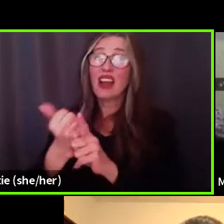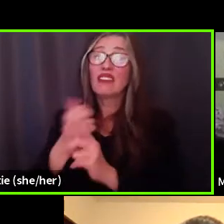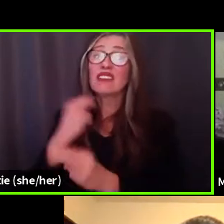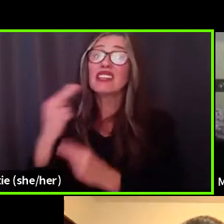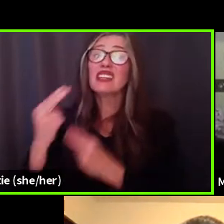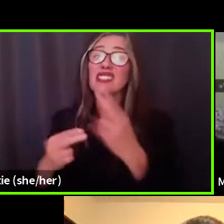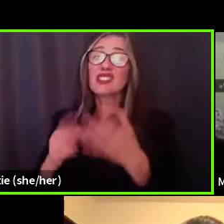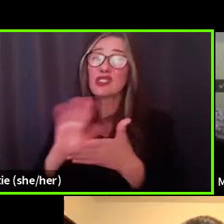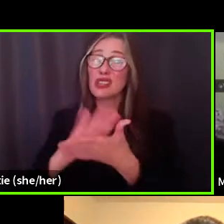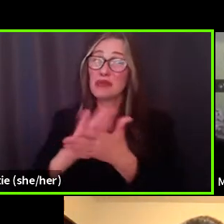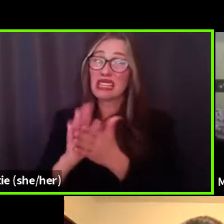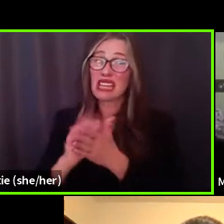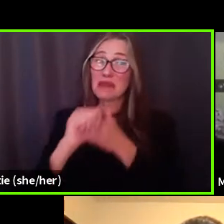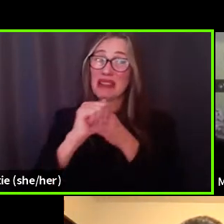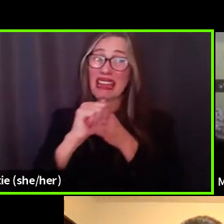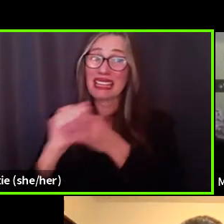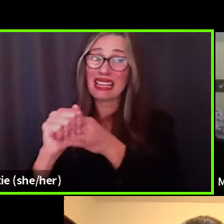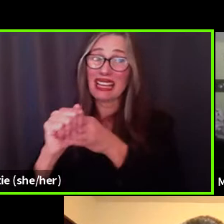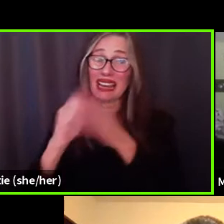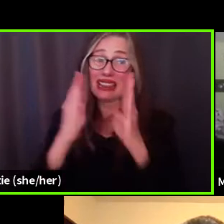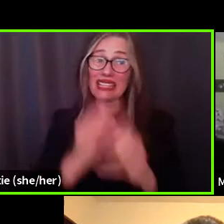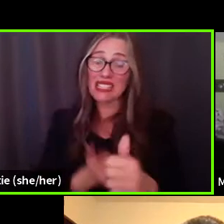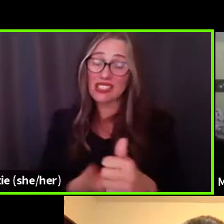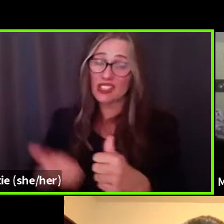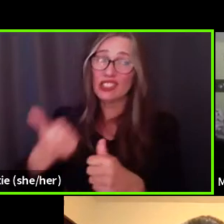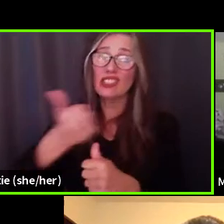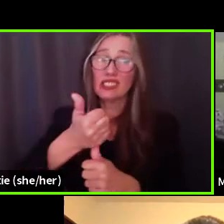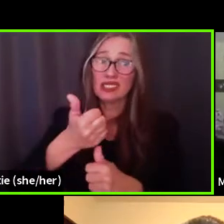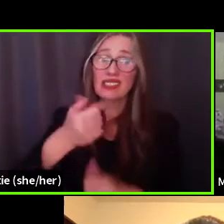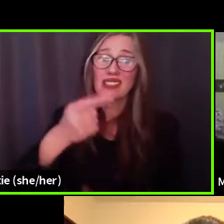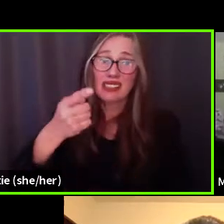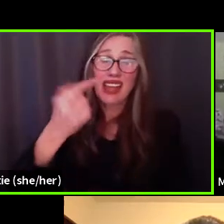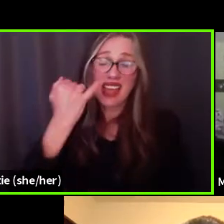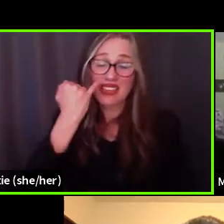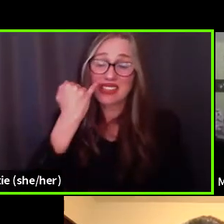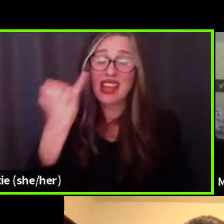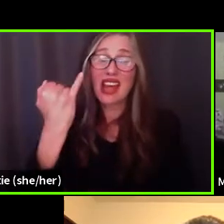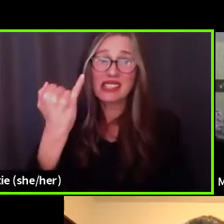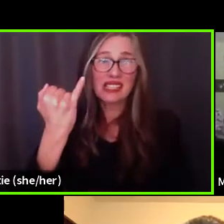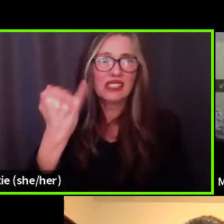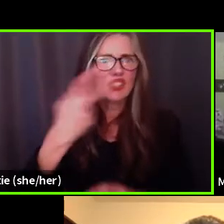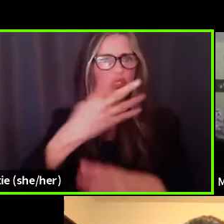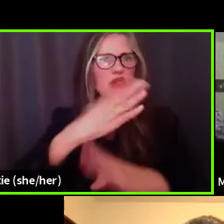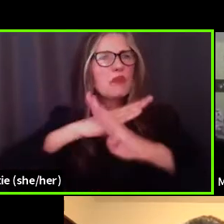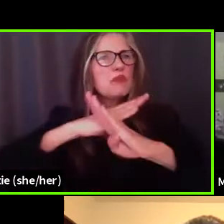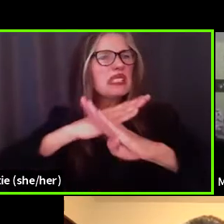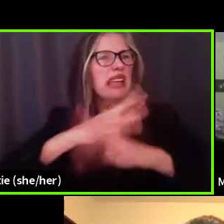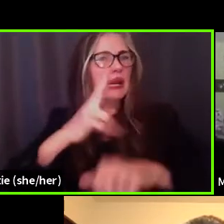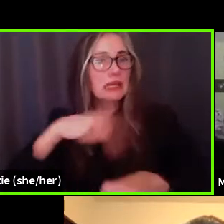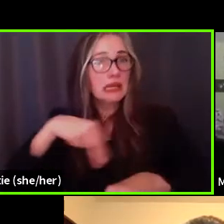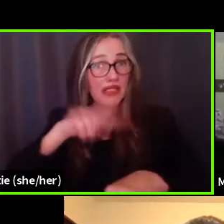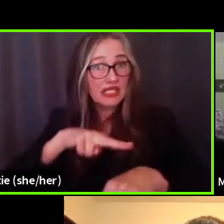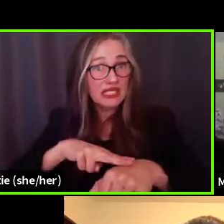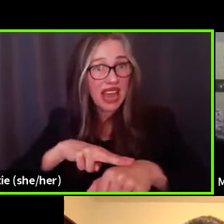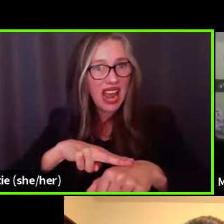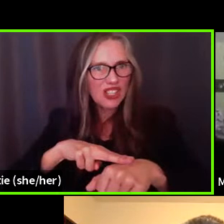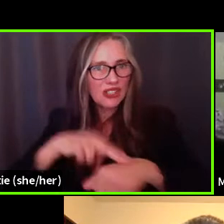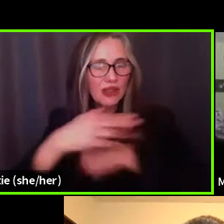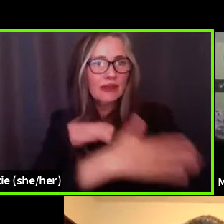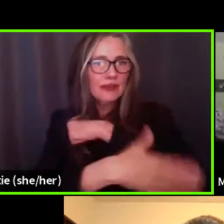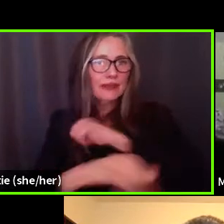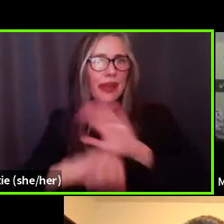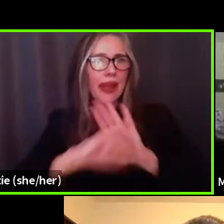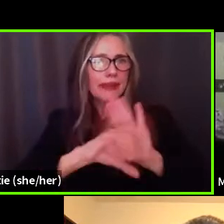while also understanding that as you said milton that the idea of nationalism is something that we see happening across the world and whenever we have these kind of